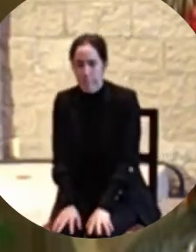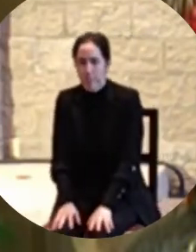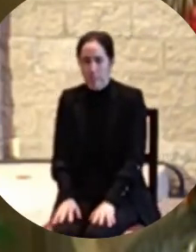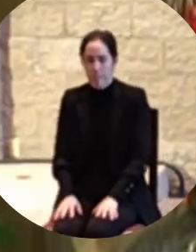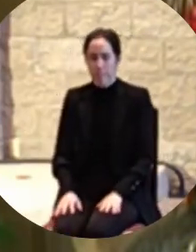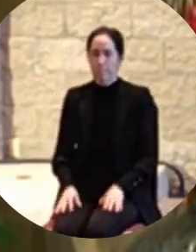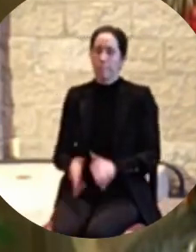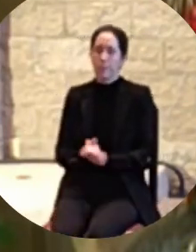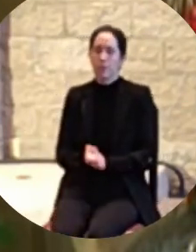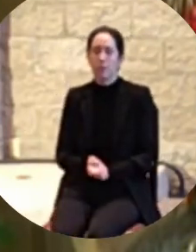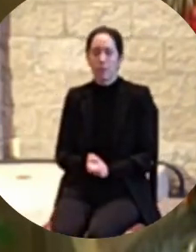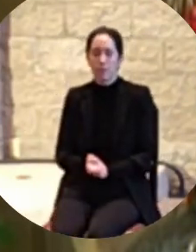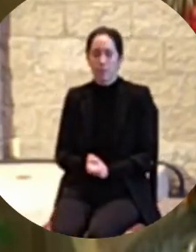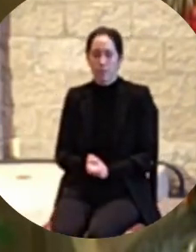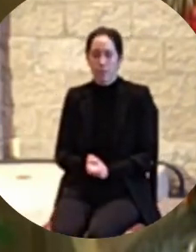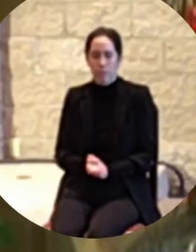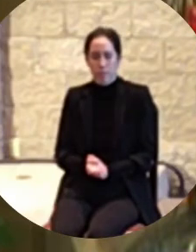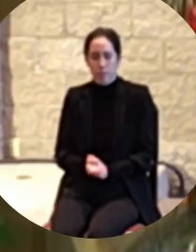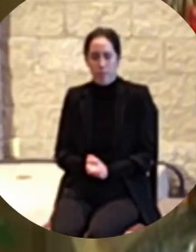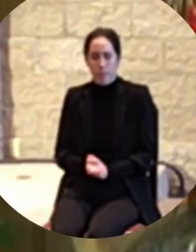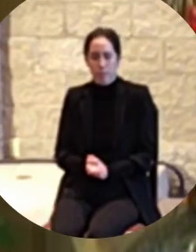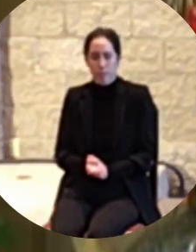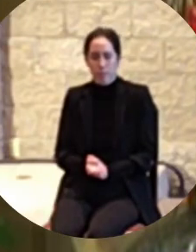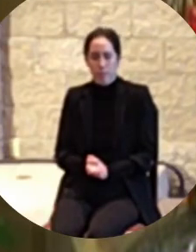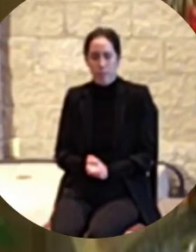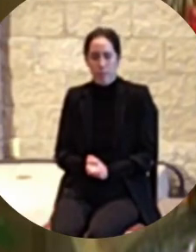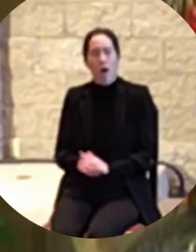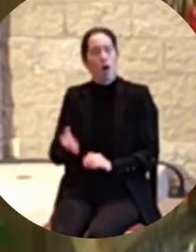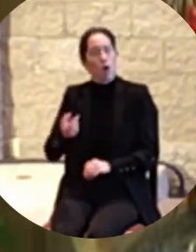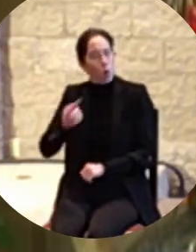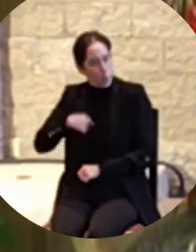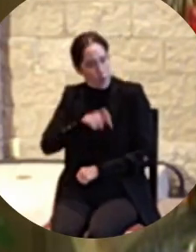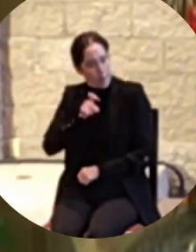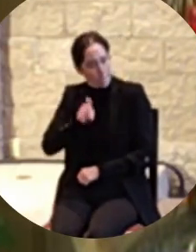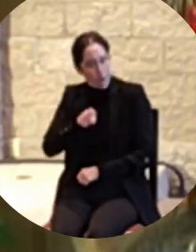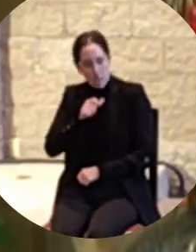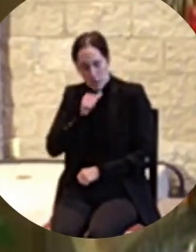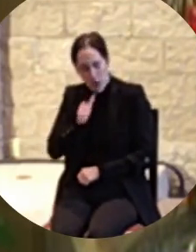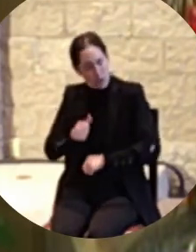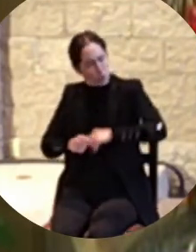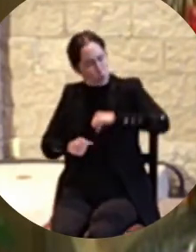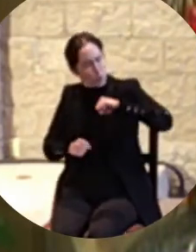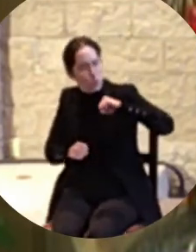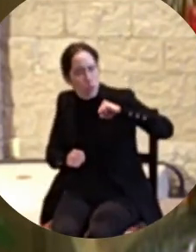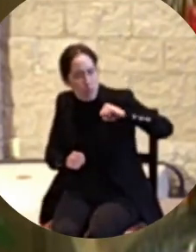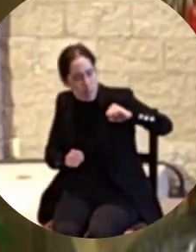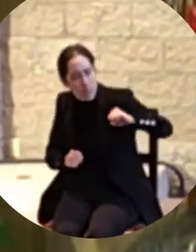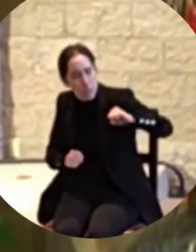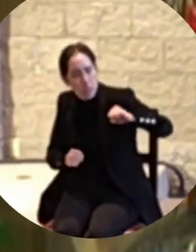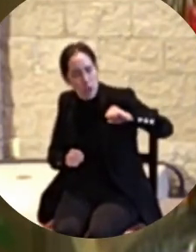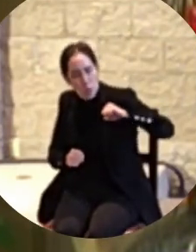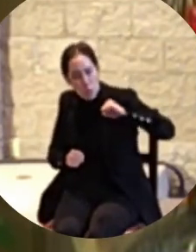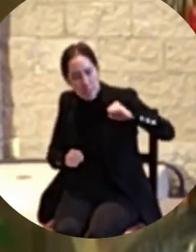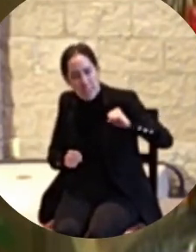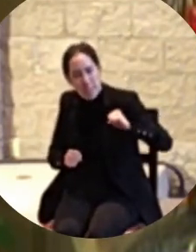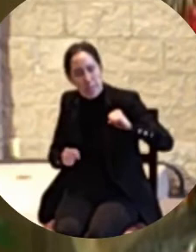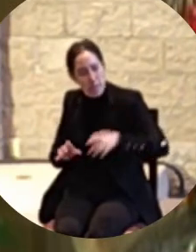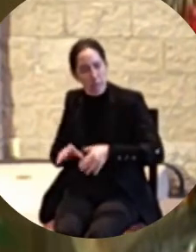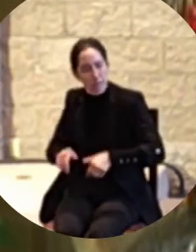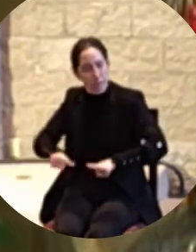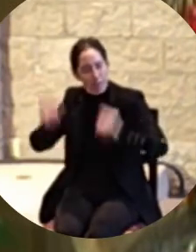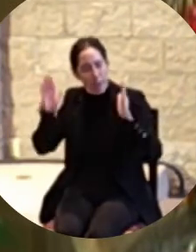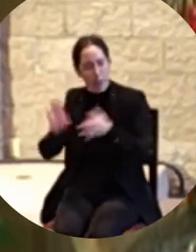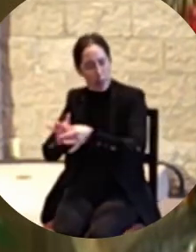give up and to avoid what caused the undesirable condition of the soul, body, or affairs. When this comes